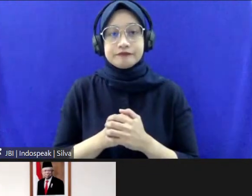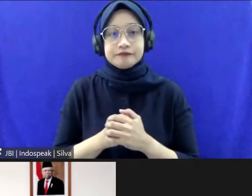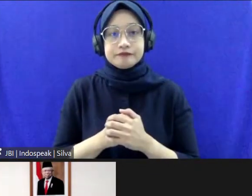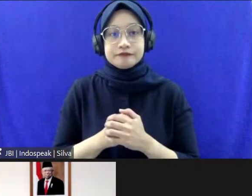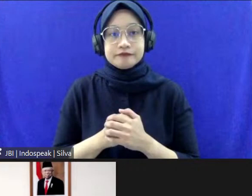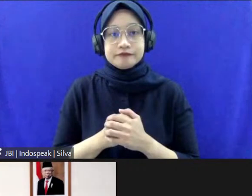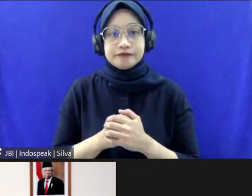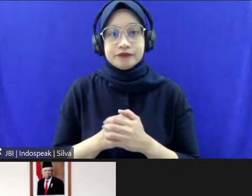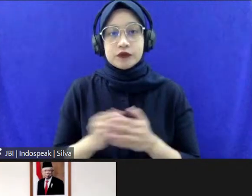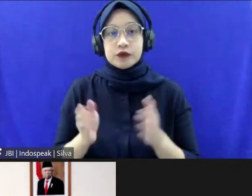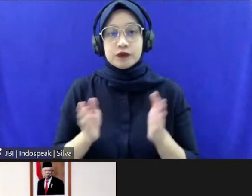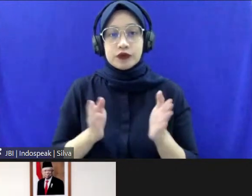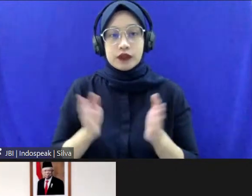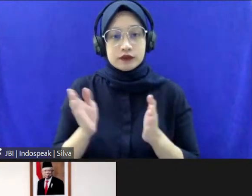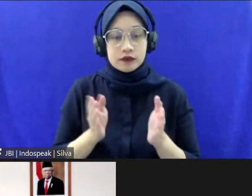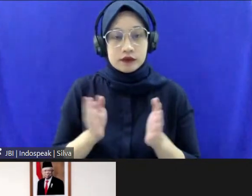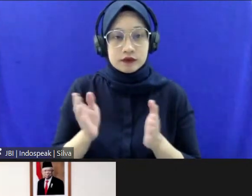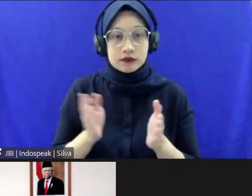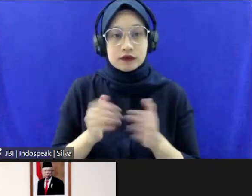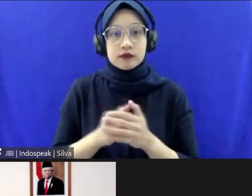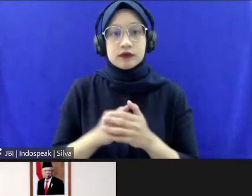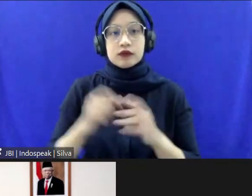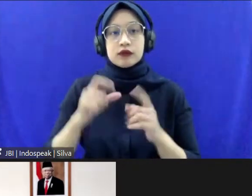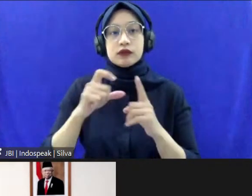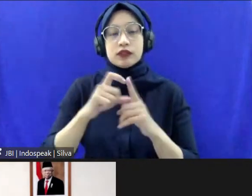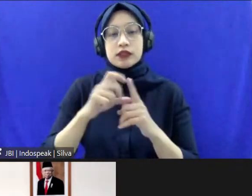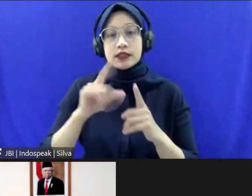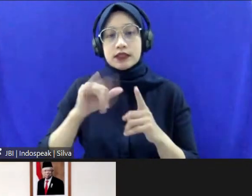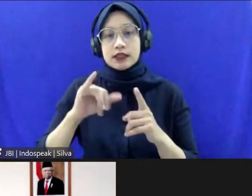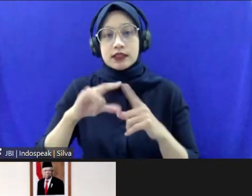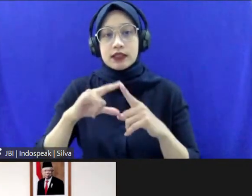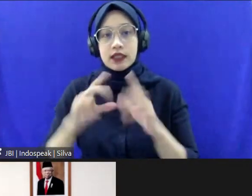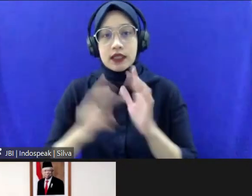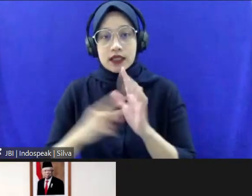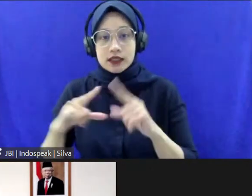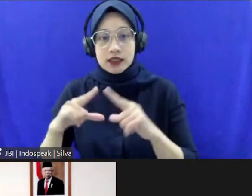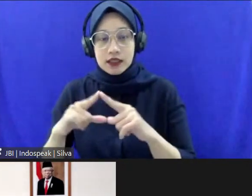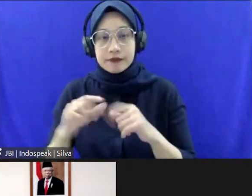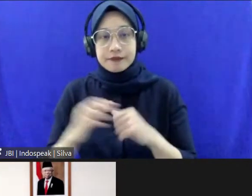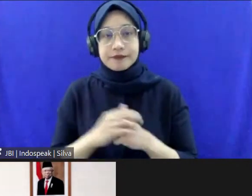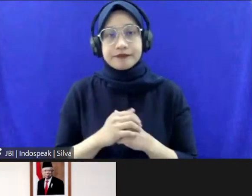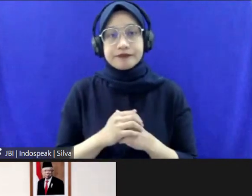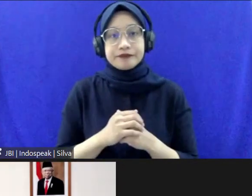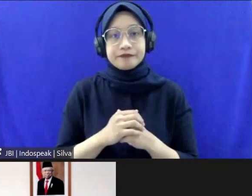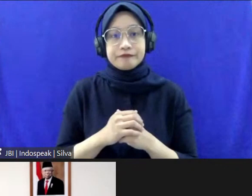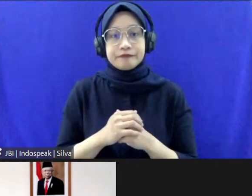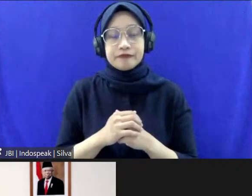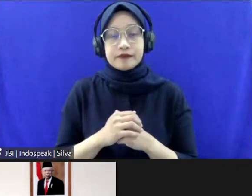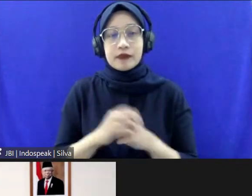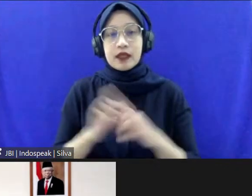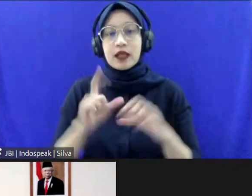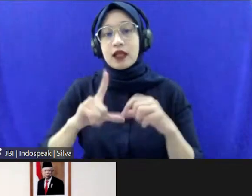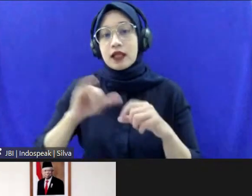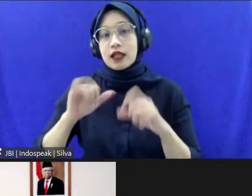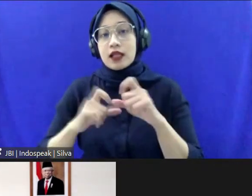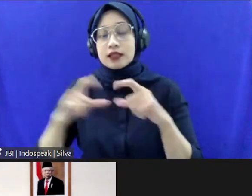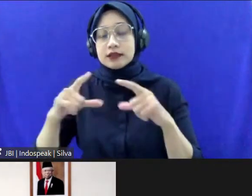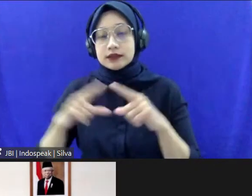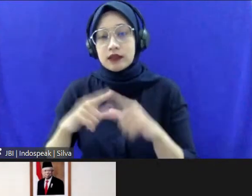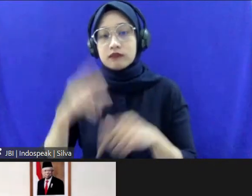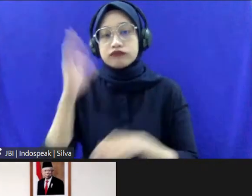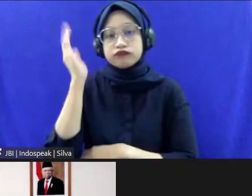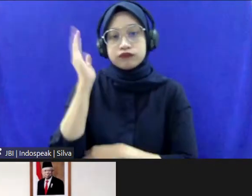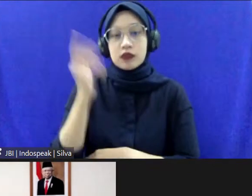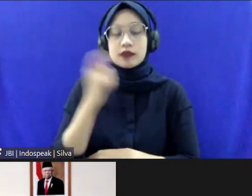Diana Contreras Suarez and Professor Lisa Cameron, who will be speaking about disability in Indonesia.